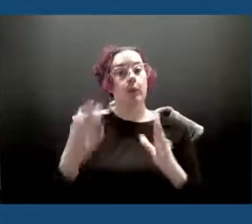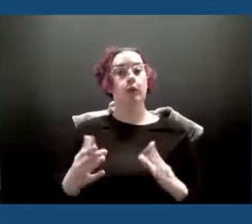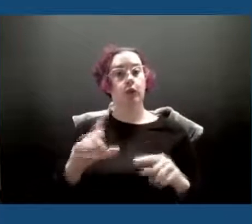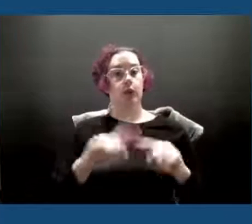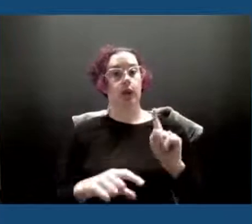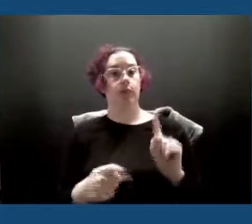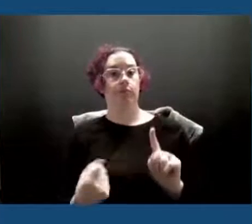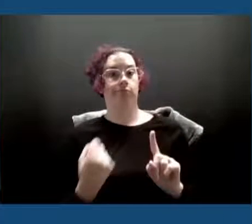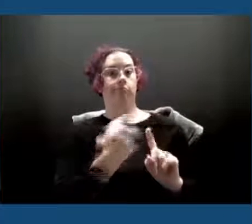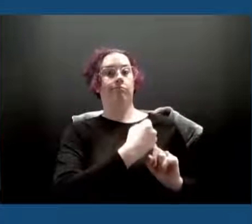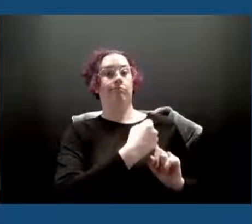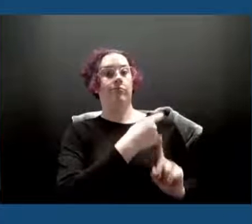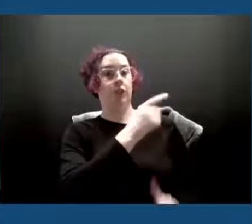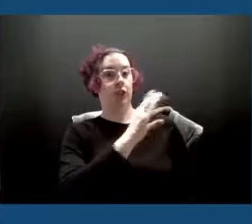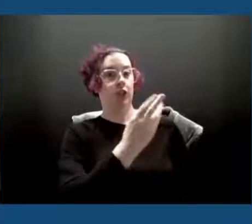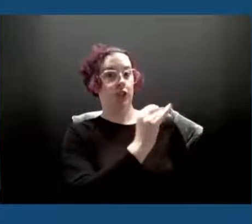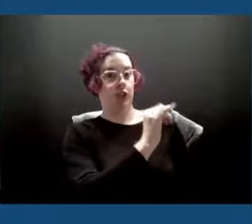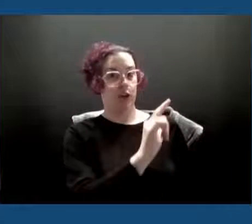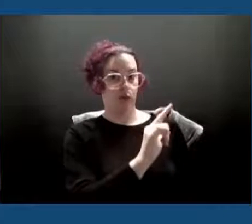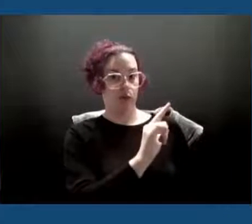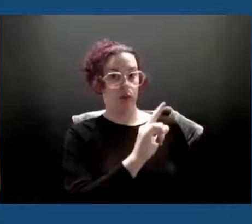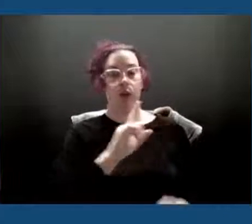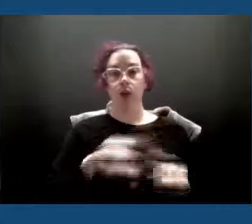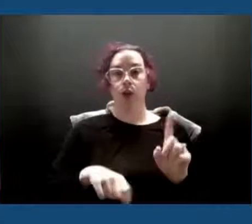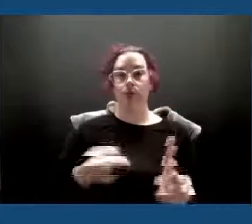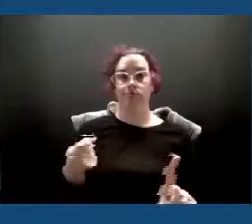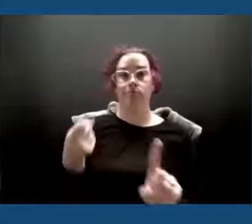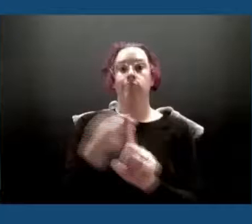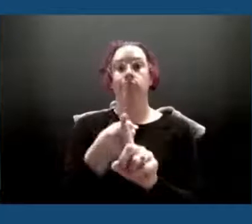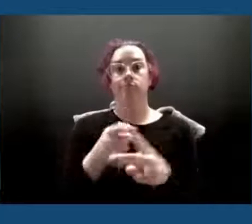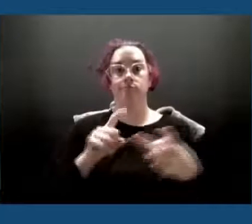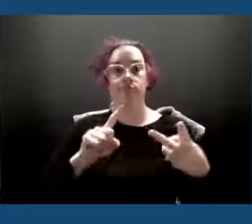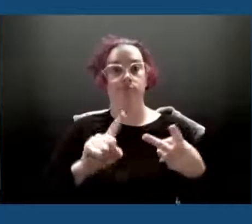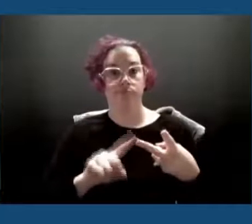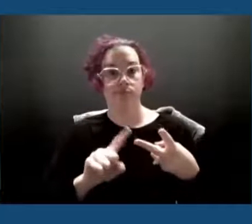he took it out on the most beloved person in her life.